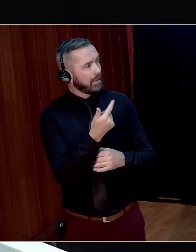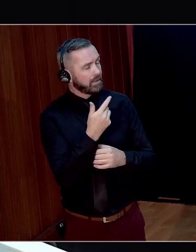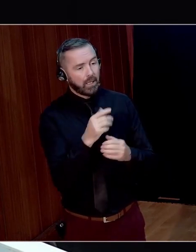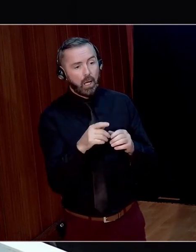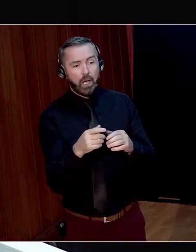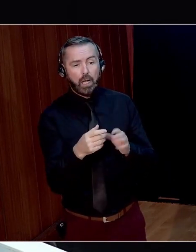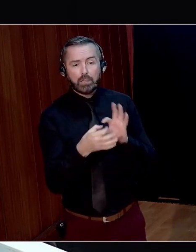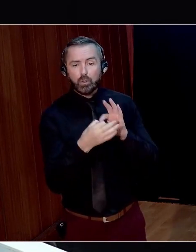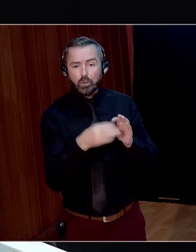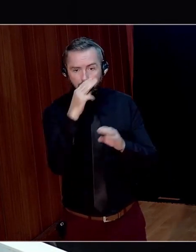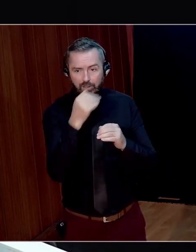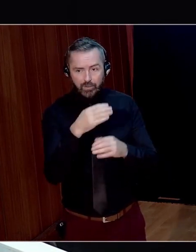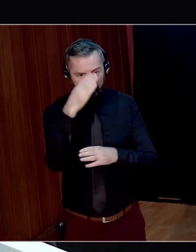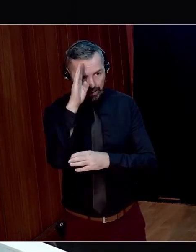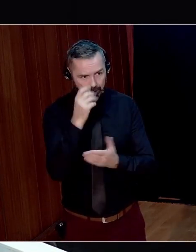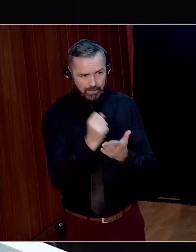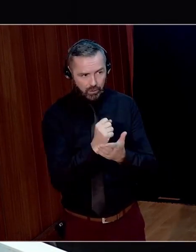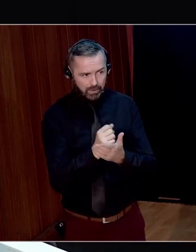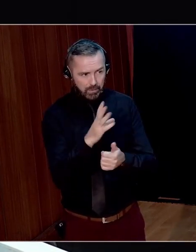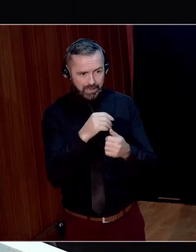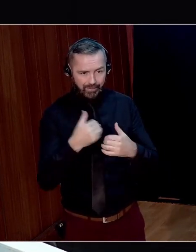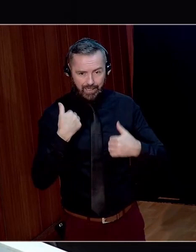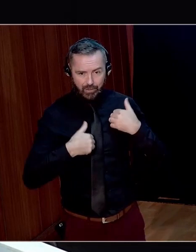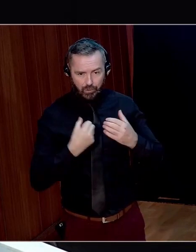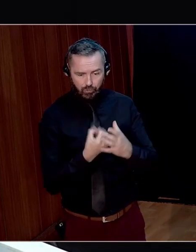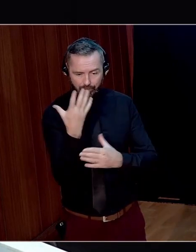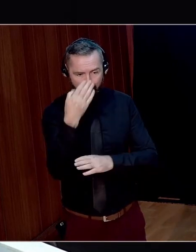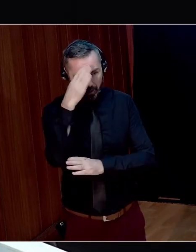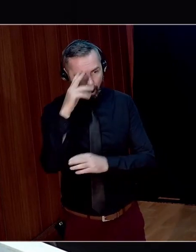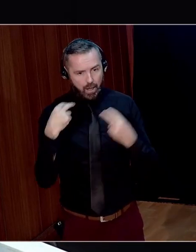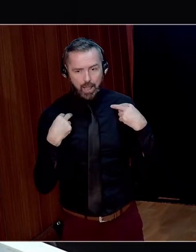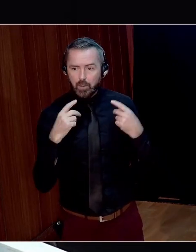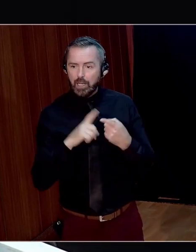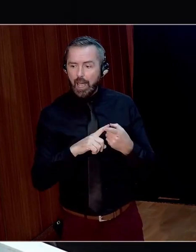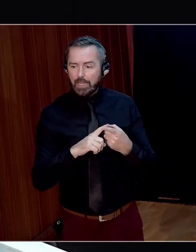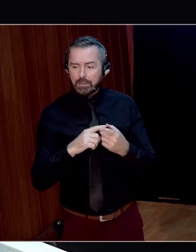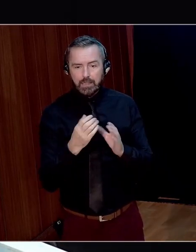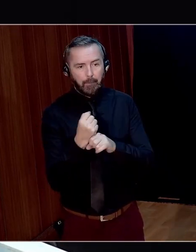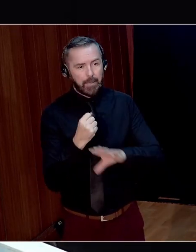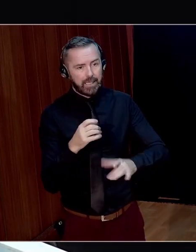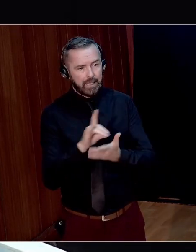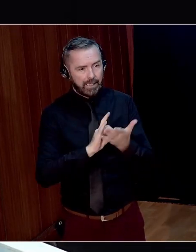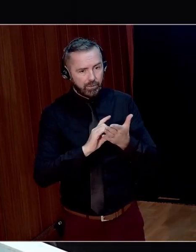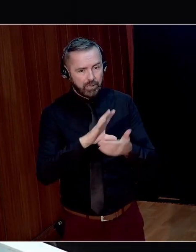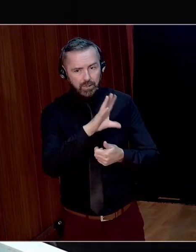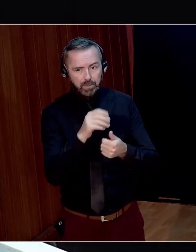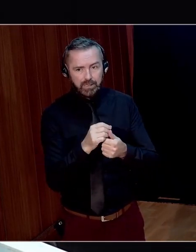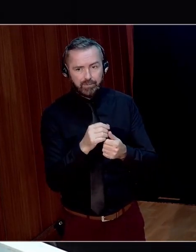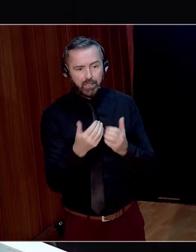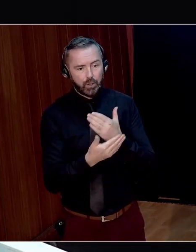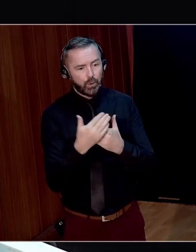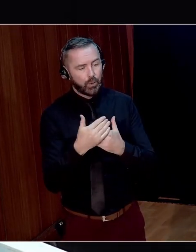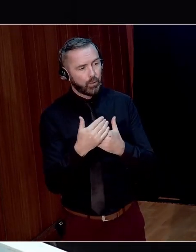Professor in the School of Celtic Studies. She has a particular interest in the revival of the Irish language and in particularly the media history and in particular youth